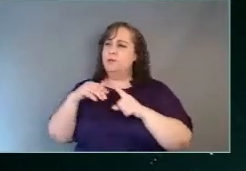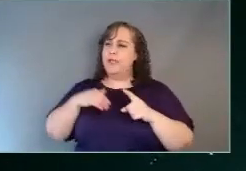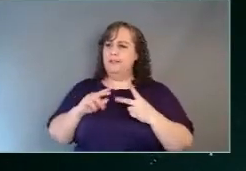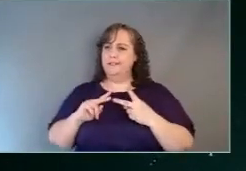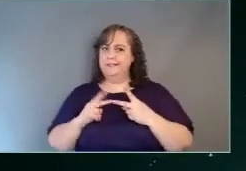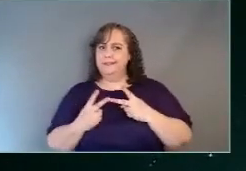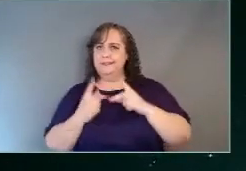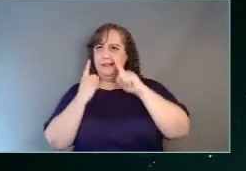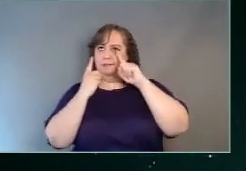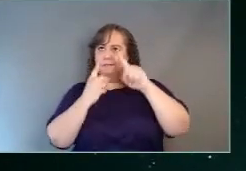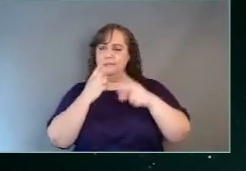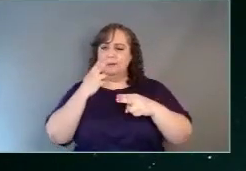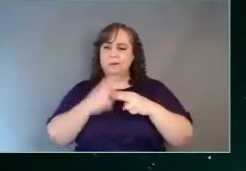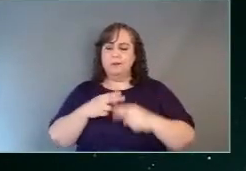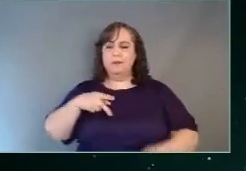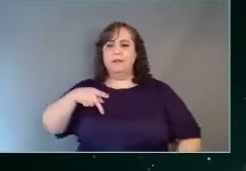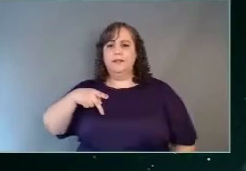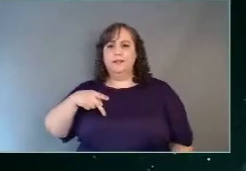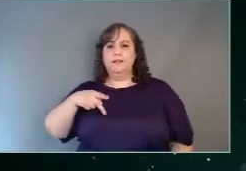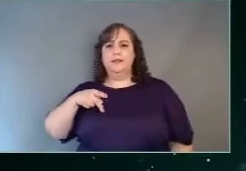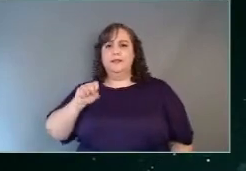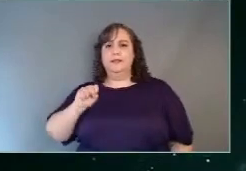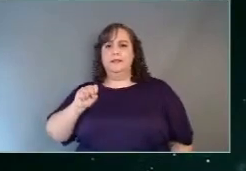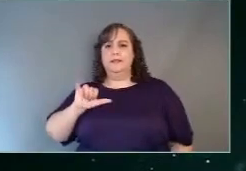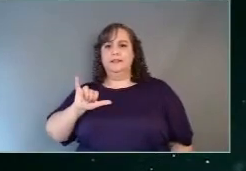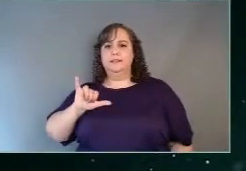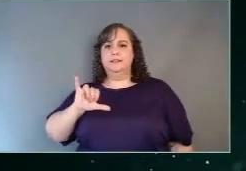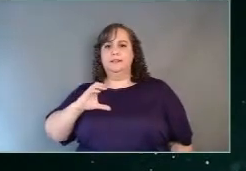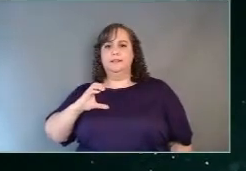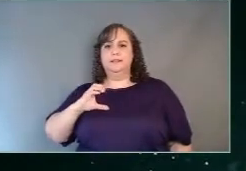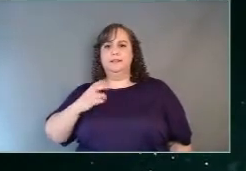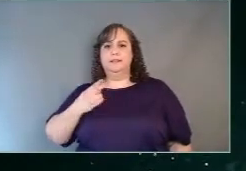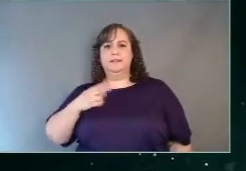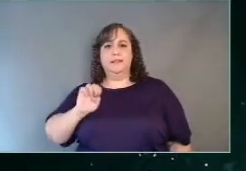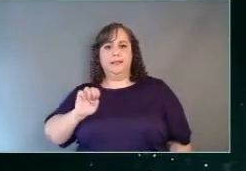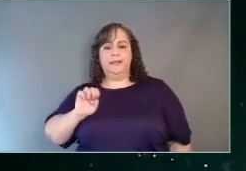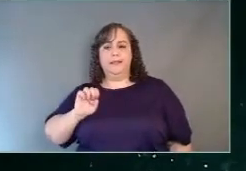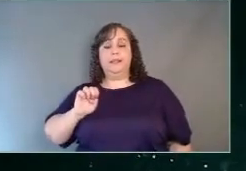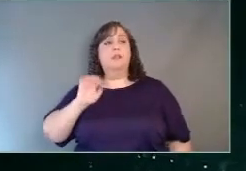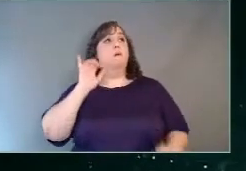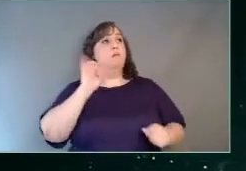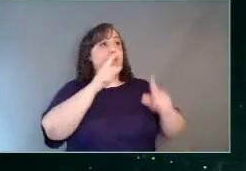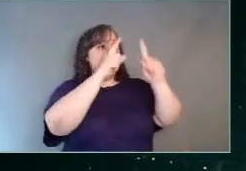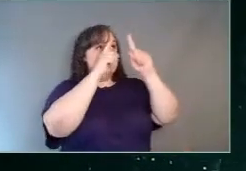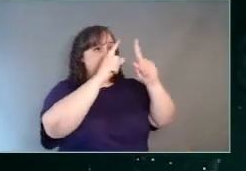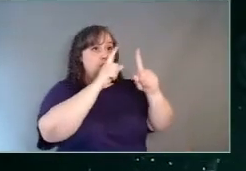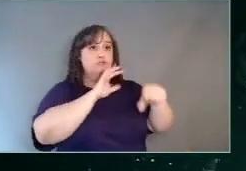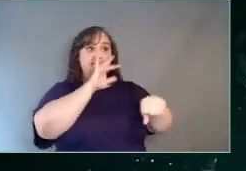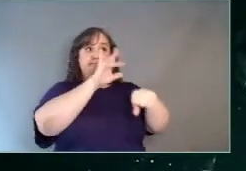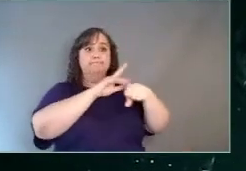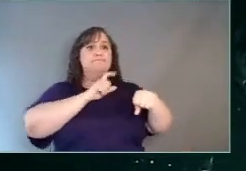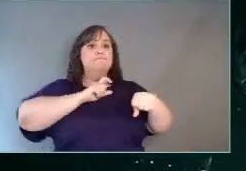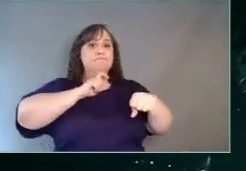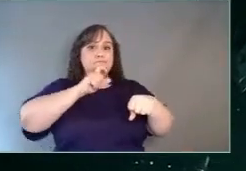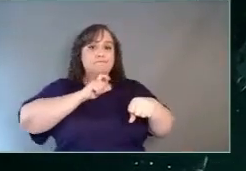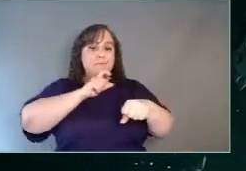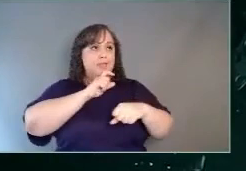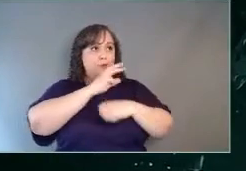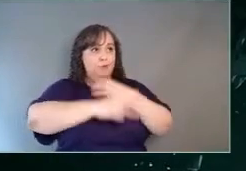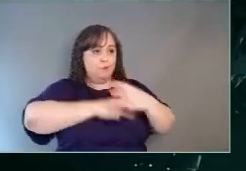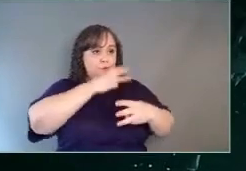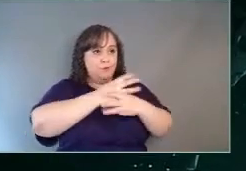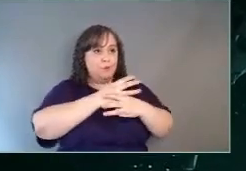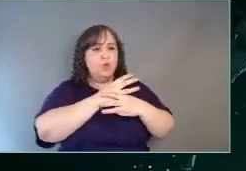it? Of course. So the Psyche mission is a journey to a metal world that sits between the orbits of Mars